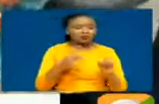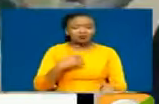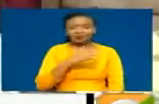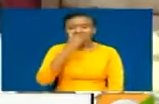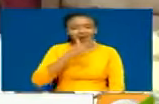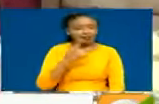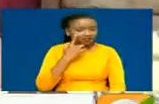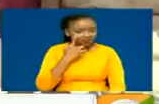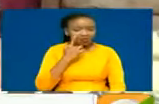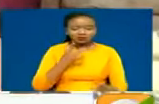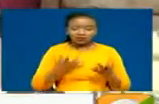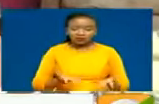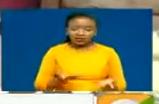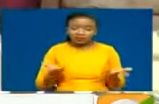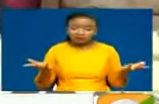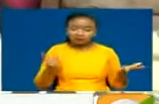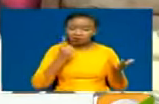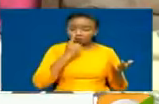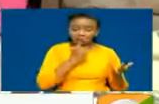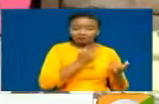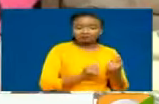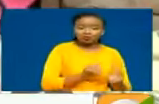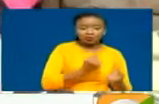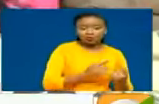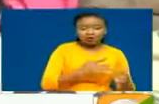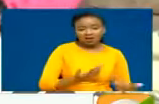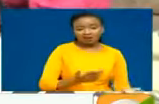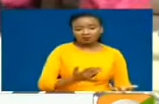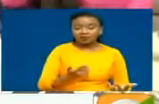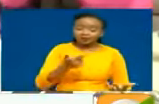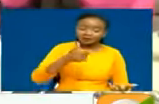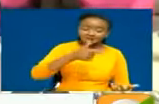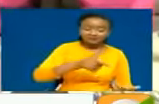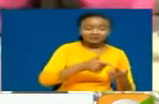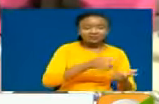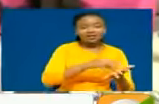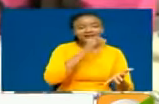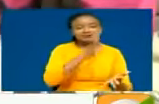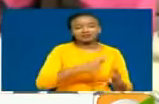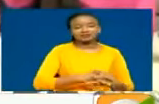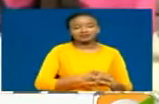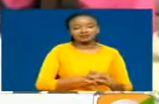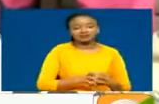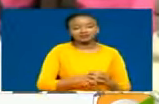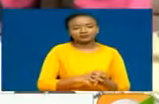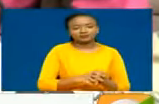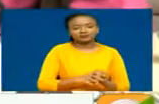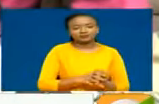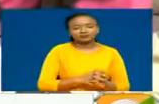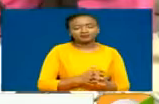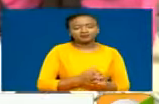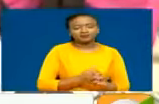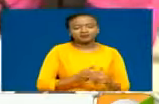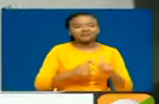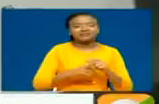sasa hata sisi kwa upande wa kupika, kwa mafuta ya kupika, imeenda ni gharama kubwa sana. Hata